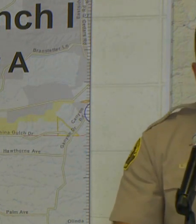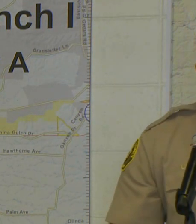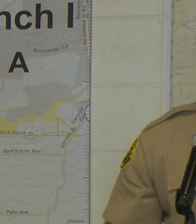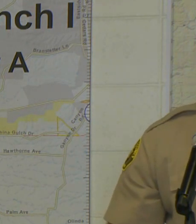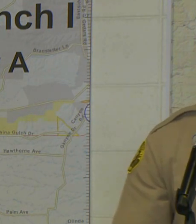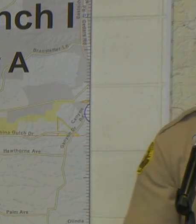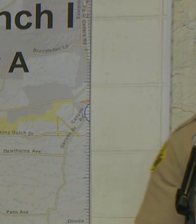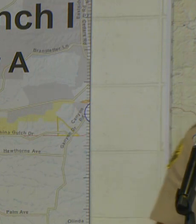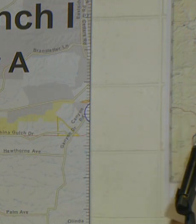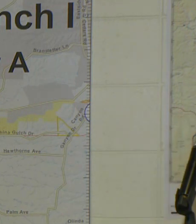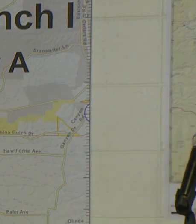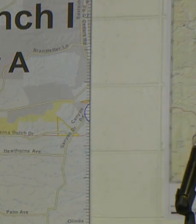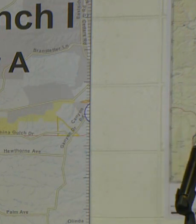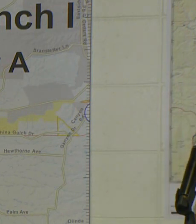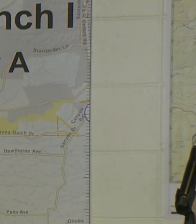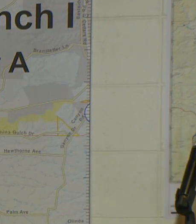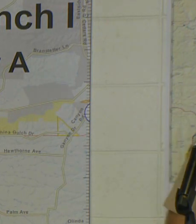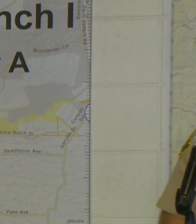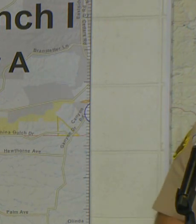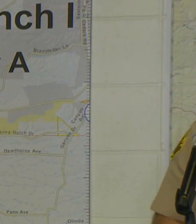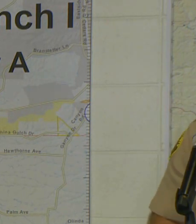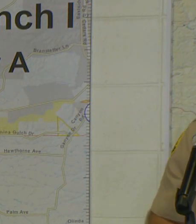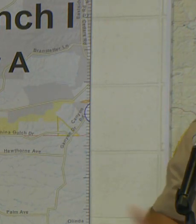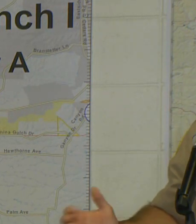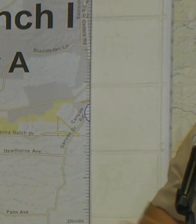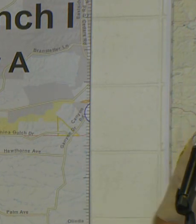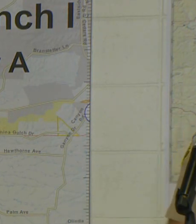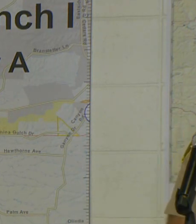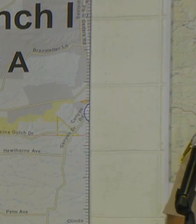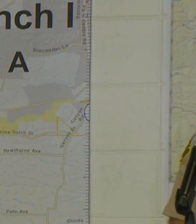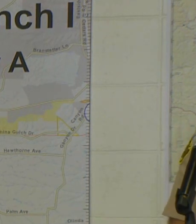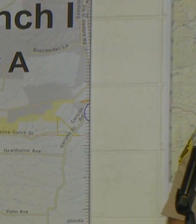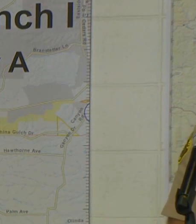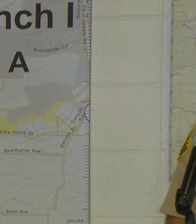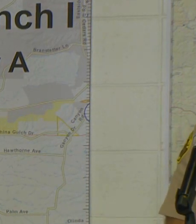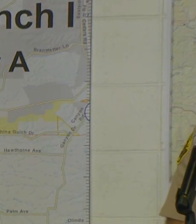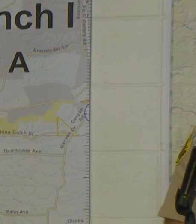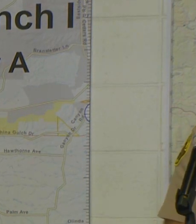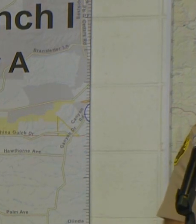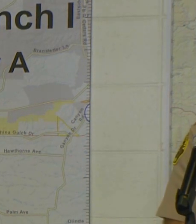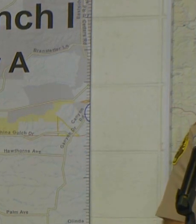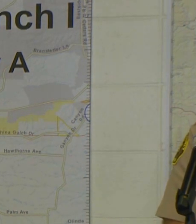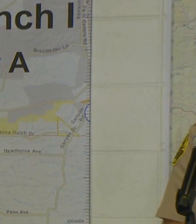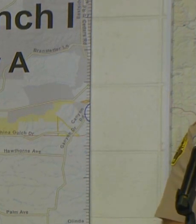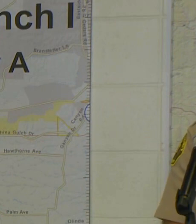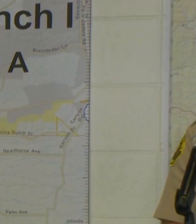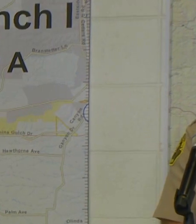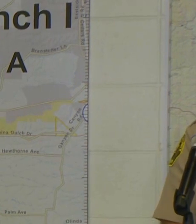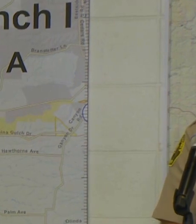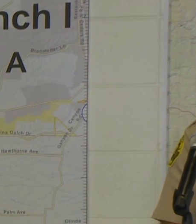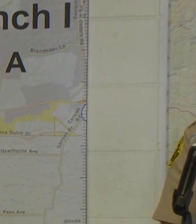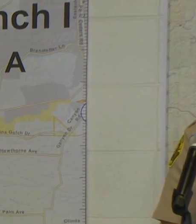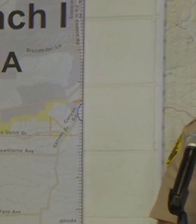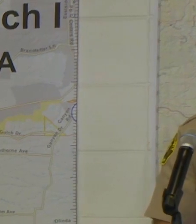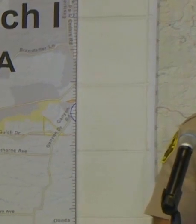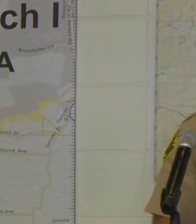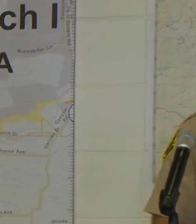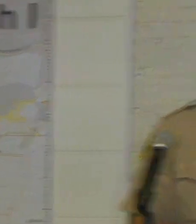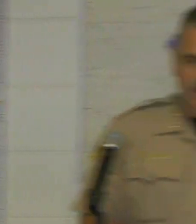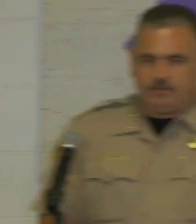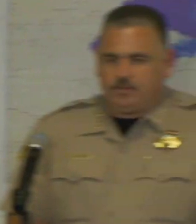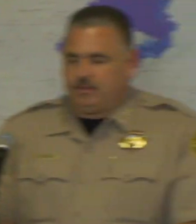Thank you, Eric McGreeny, Shasta County Sheriff. As you've heard, lots of great work being done here by CAL